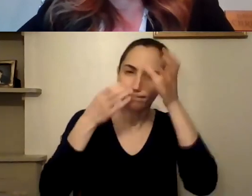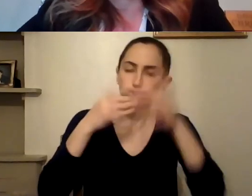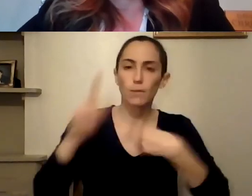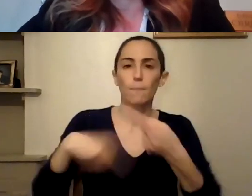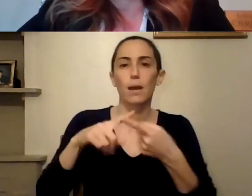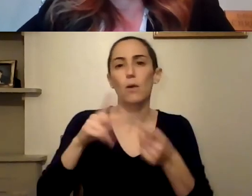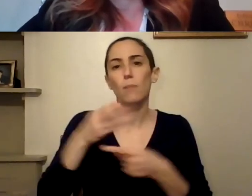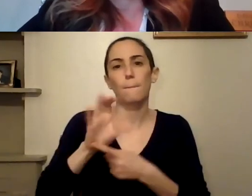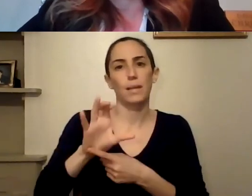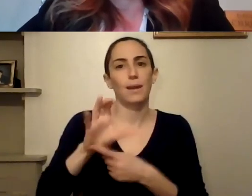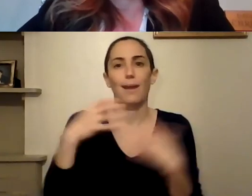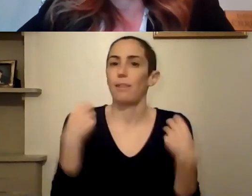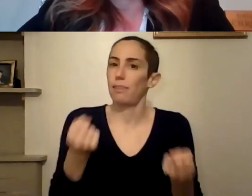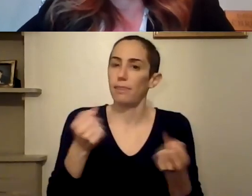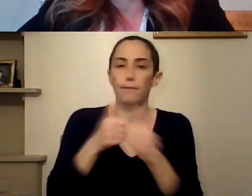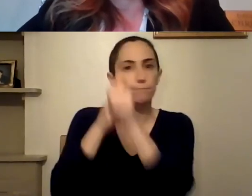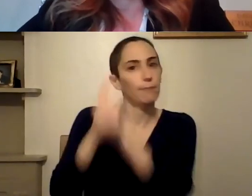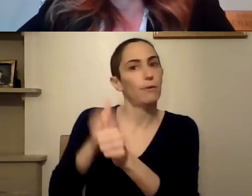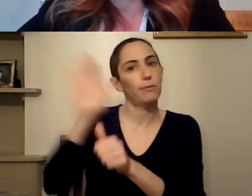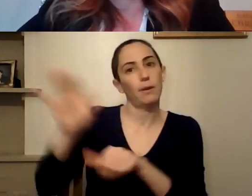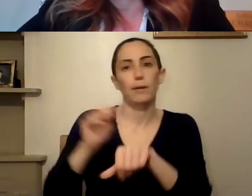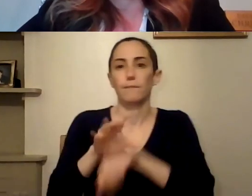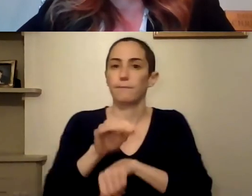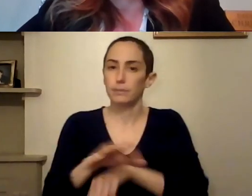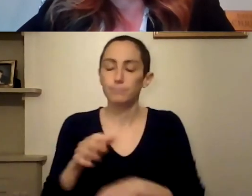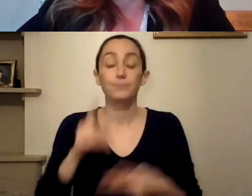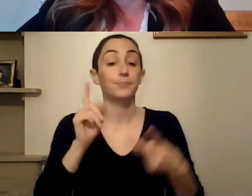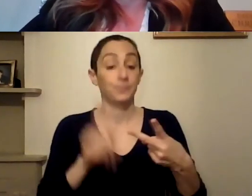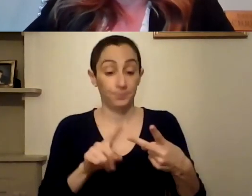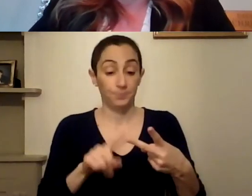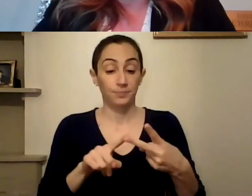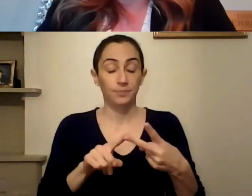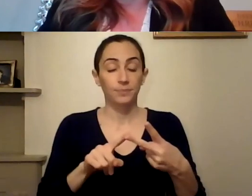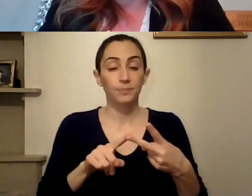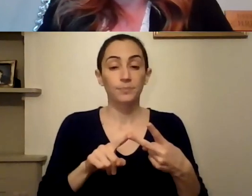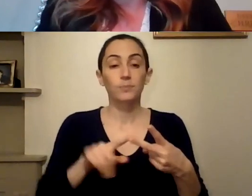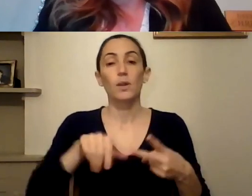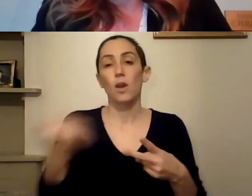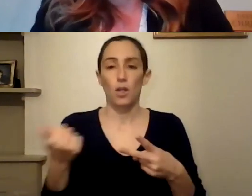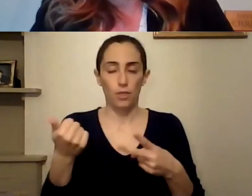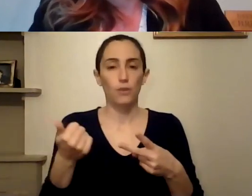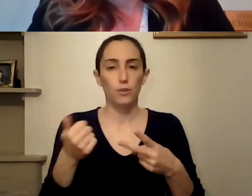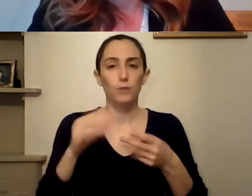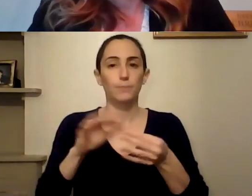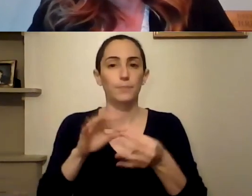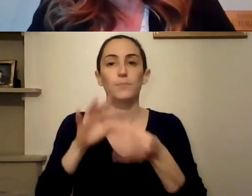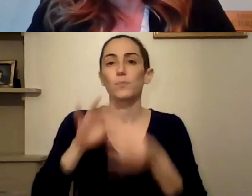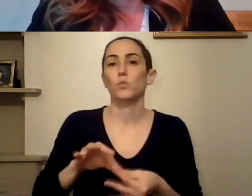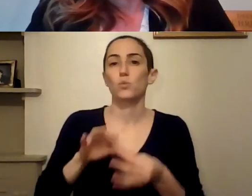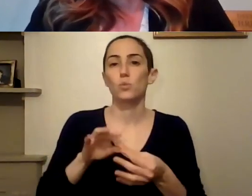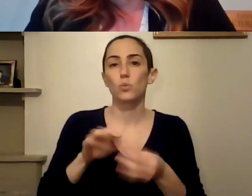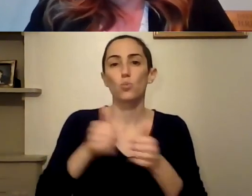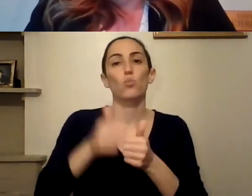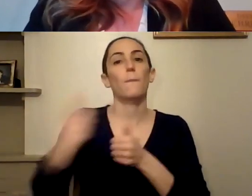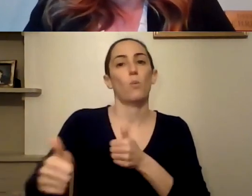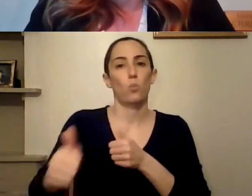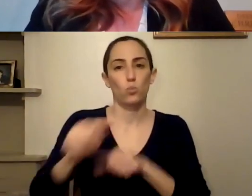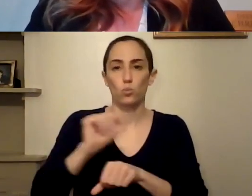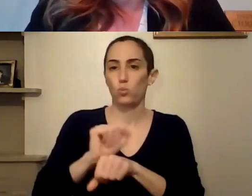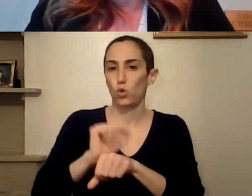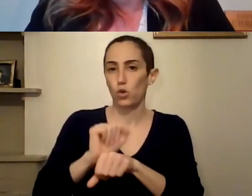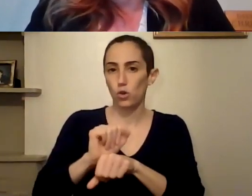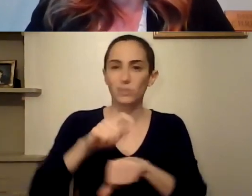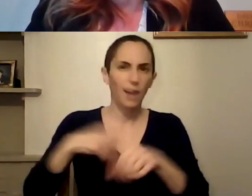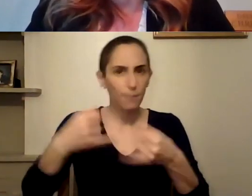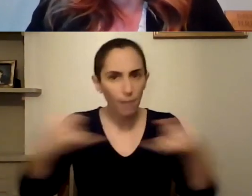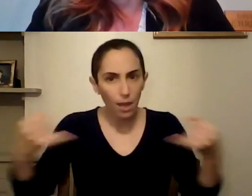just something to kind of keep in the back of your mind. And then the other thing related to remote work timeline, and Adam touched upon this, I talked